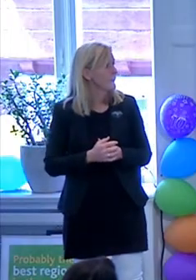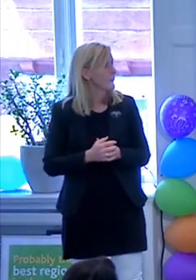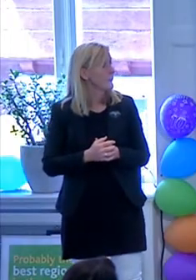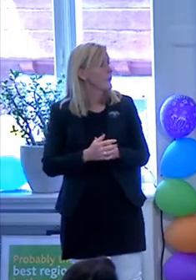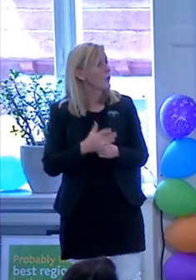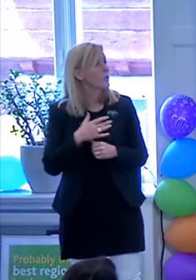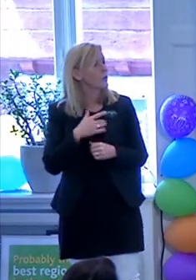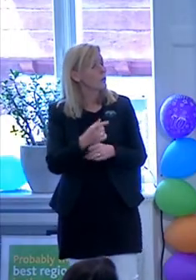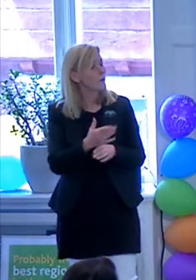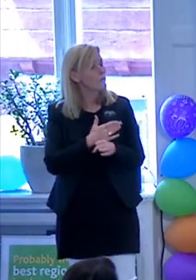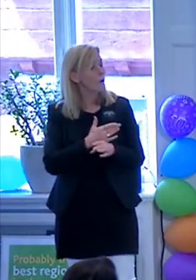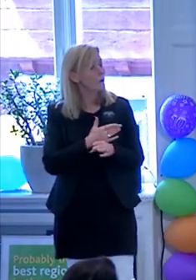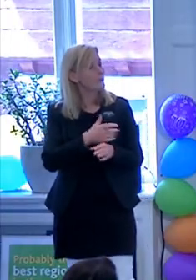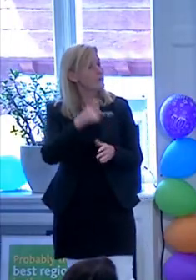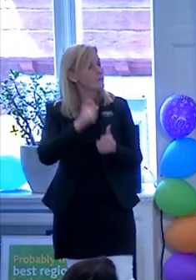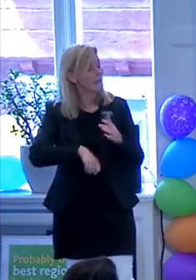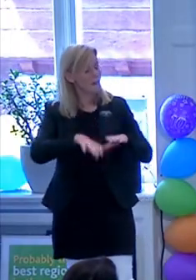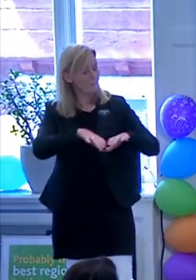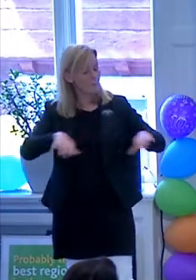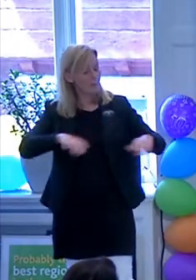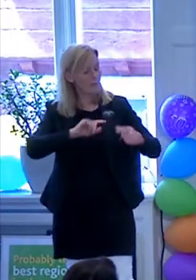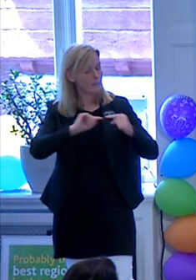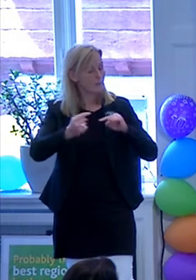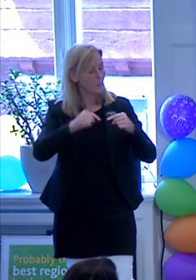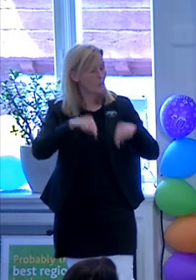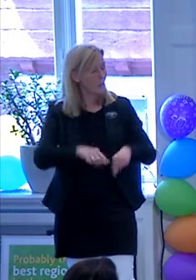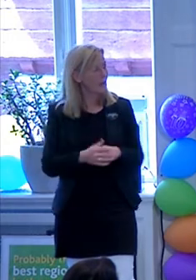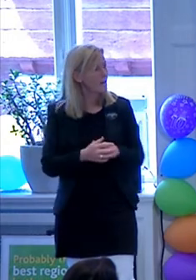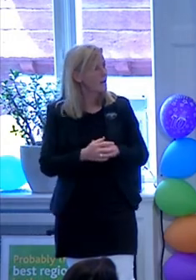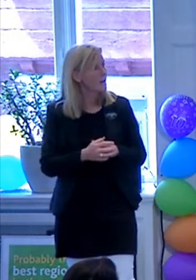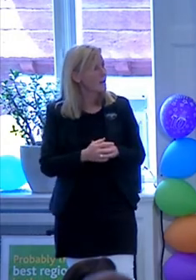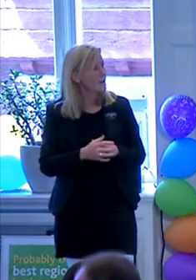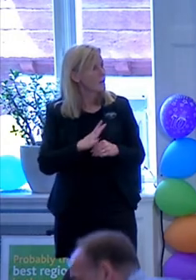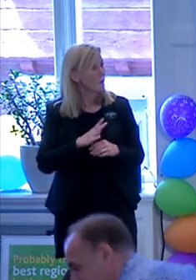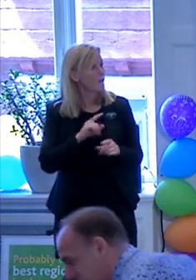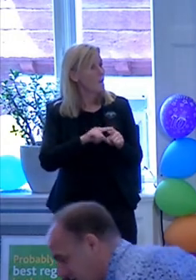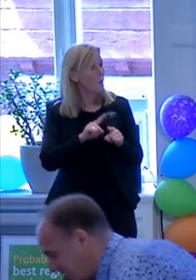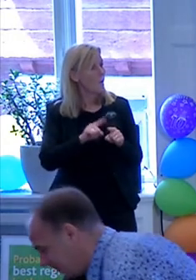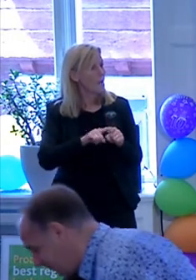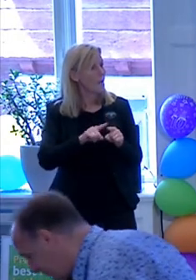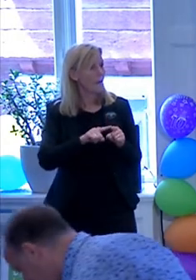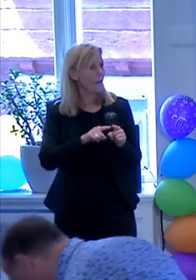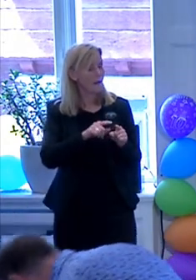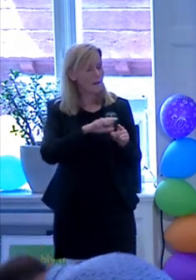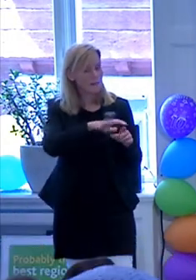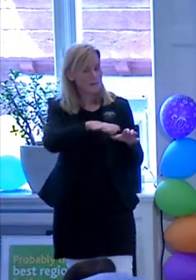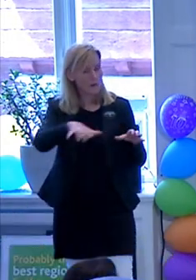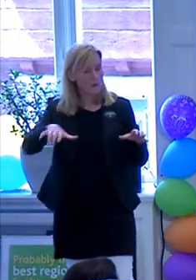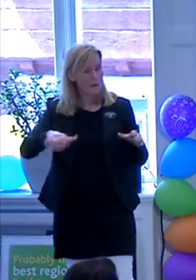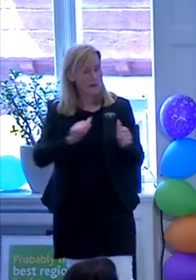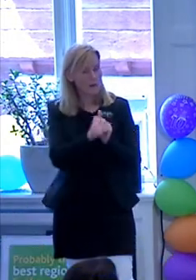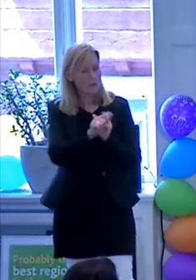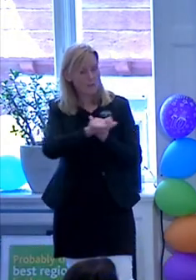Do you see, just before we move into the panel discussion, where we have independent or autonomous regional